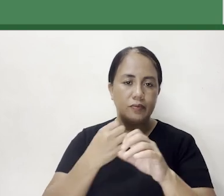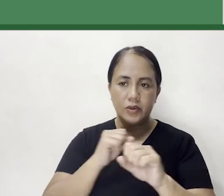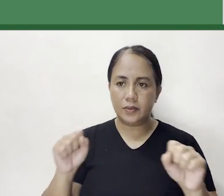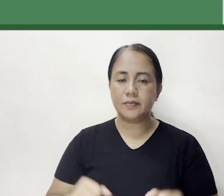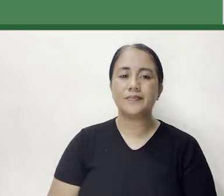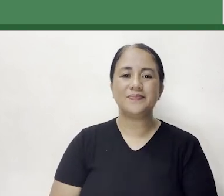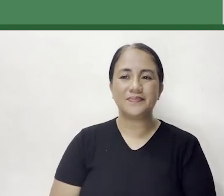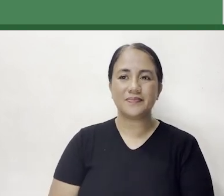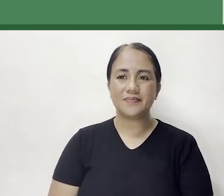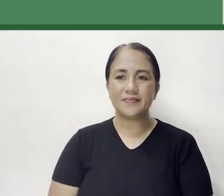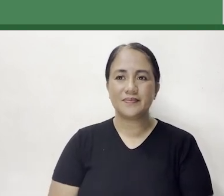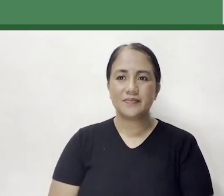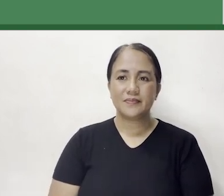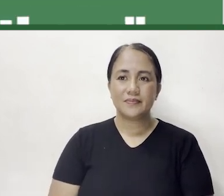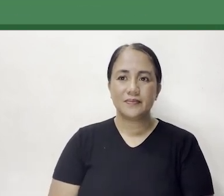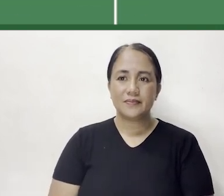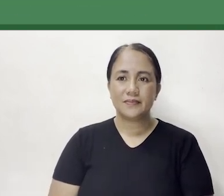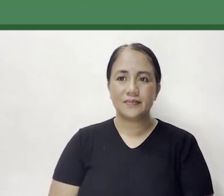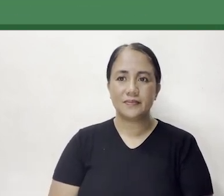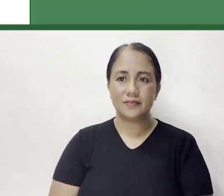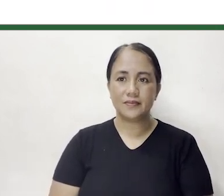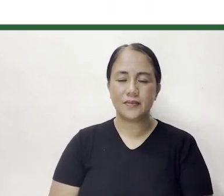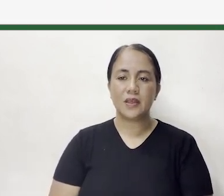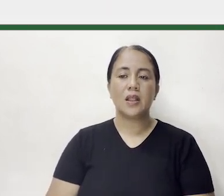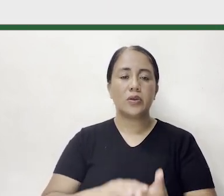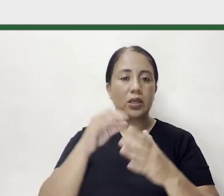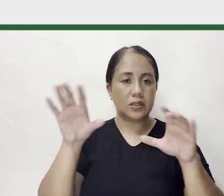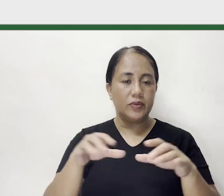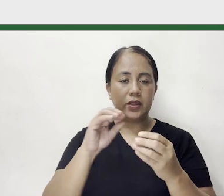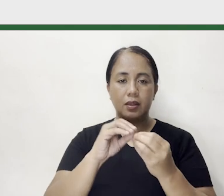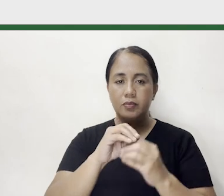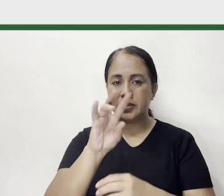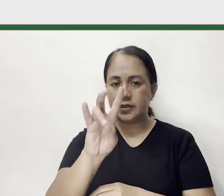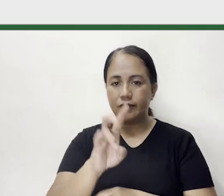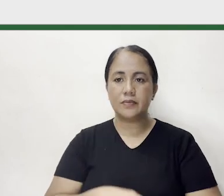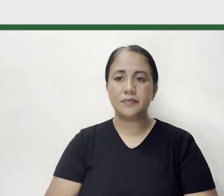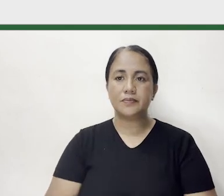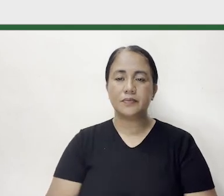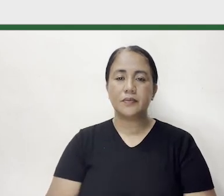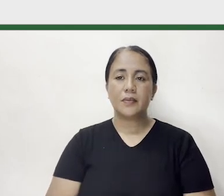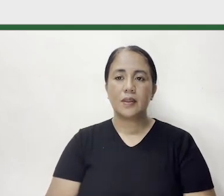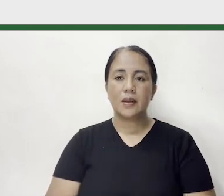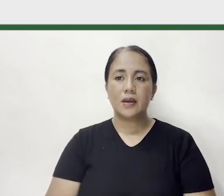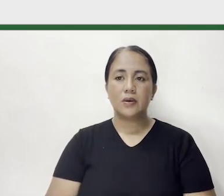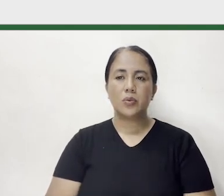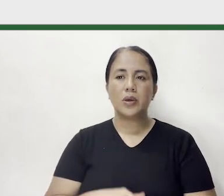and fundamental freedoms. Learning activity number